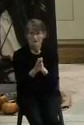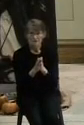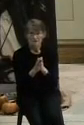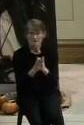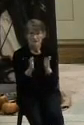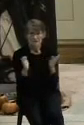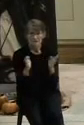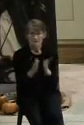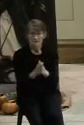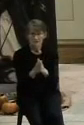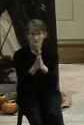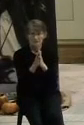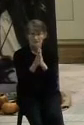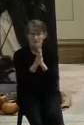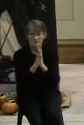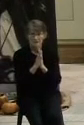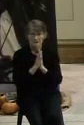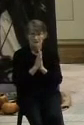amen,